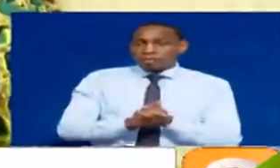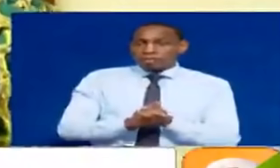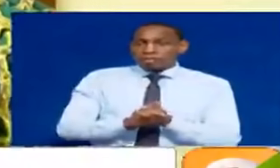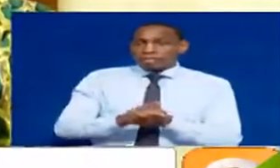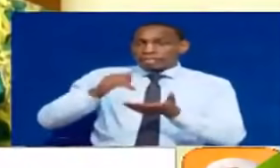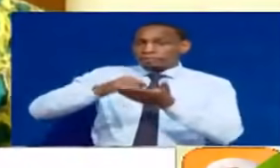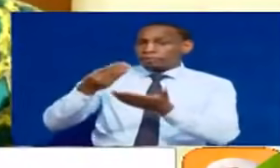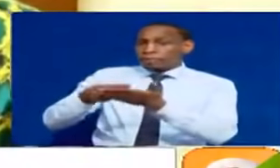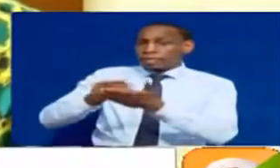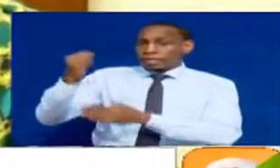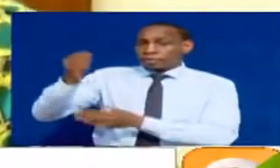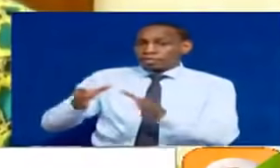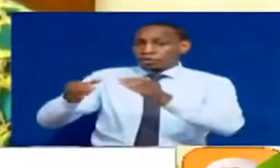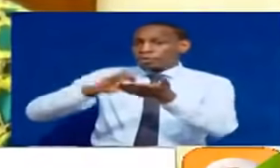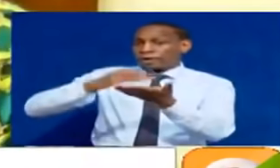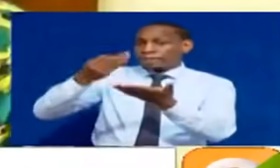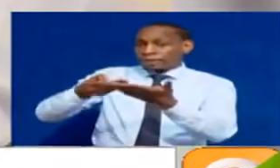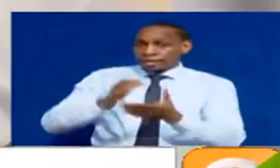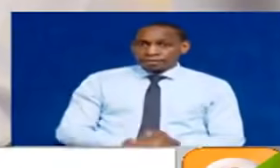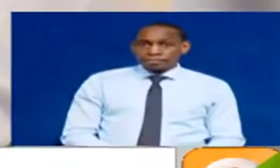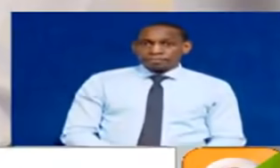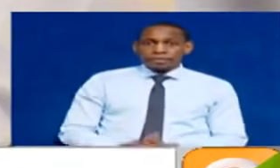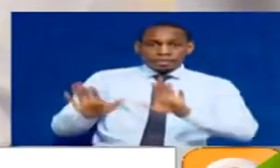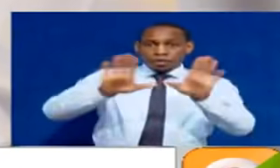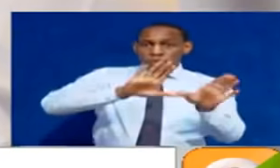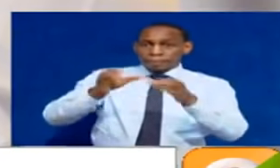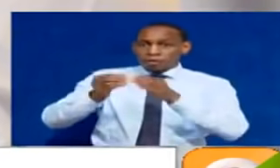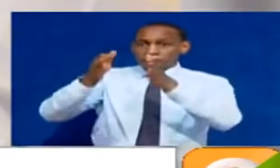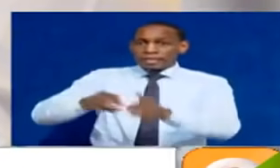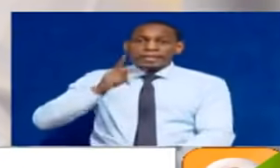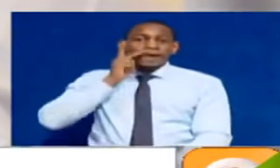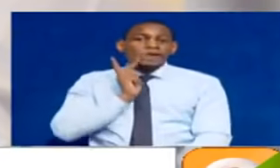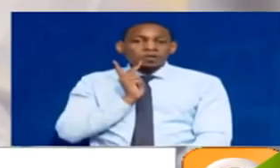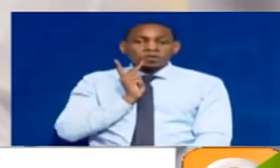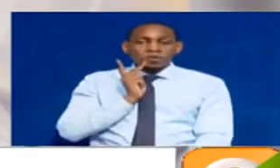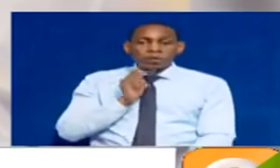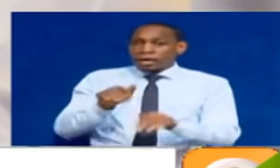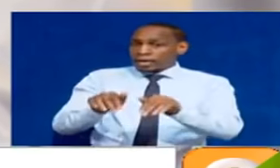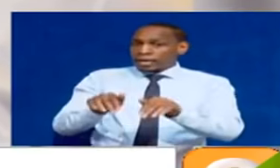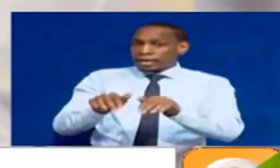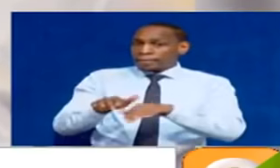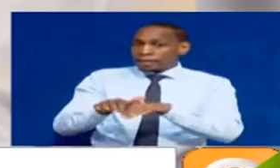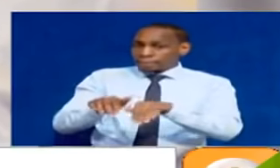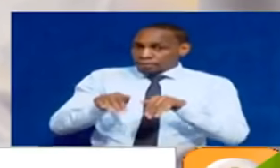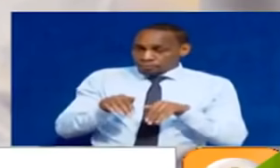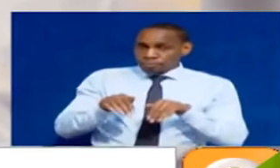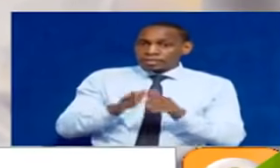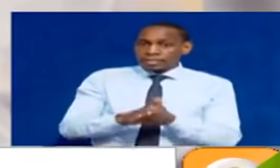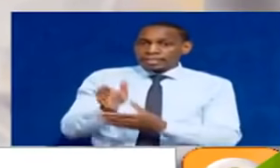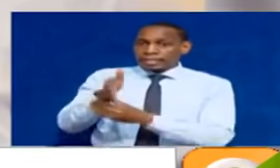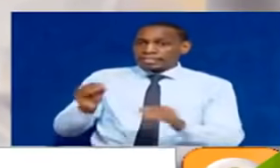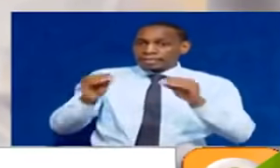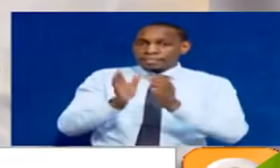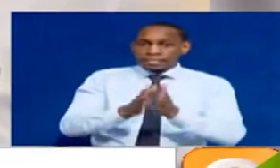stake is monies from the political party's fund. Wiper Party Kalonzo Musyoka has slowed down the process with a planned Thursday meeting